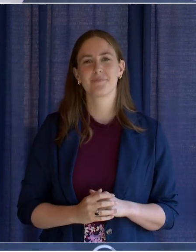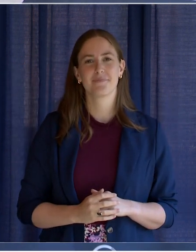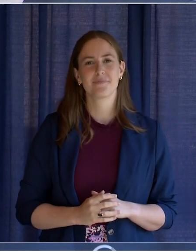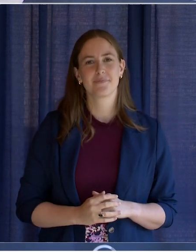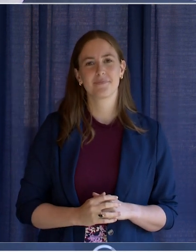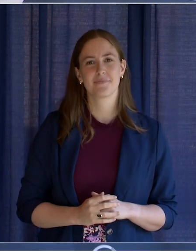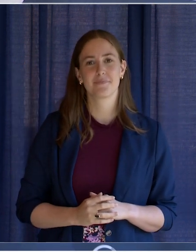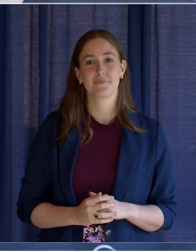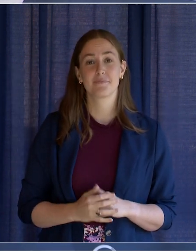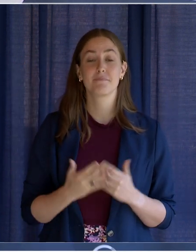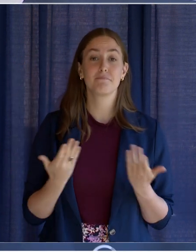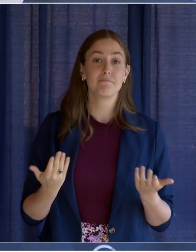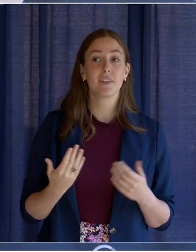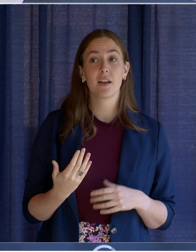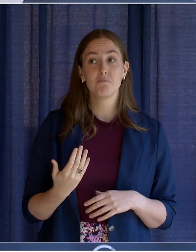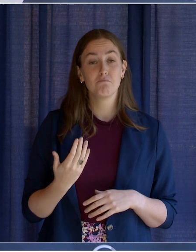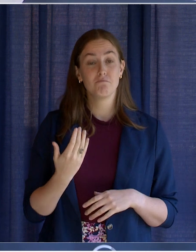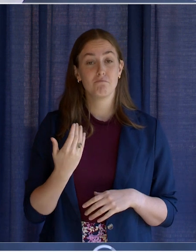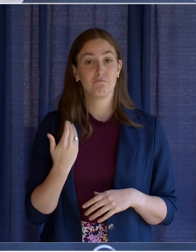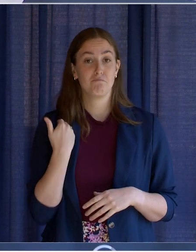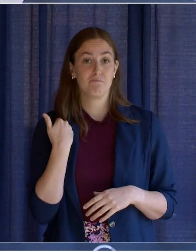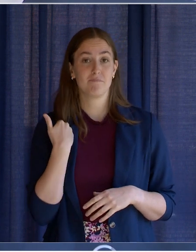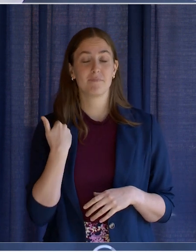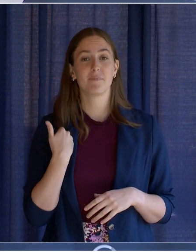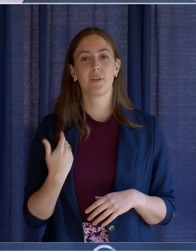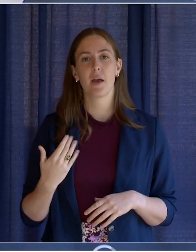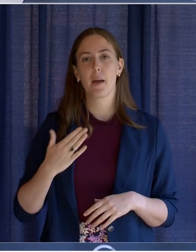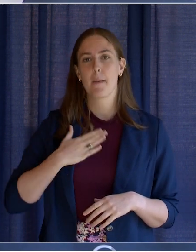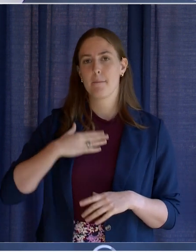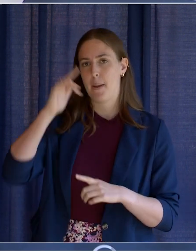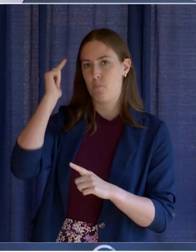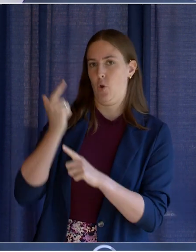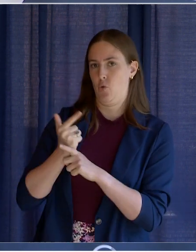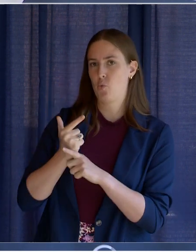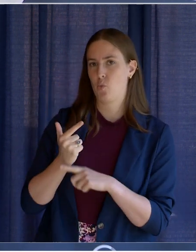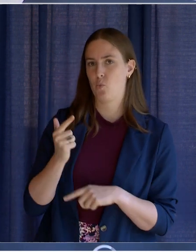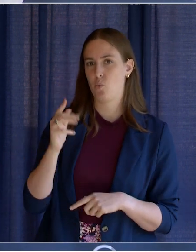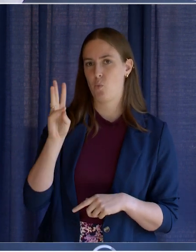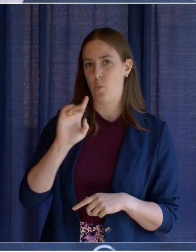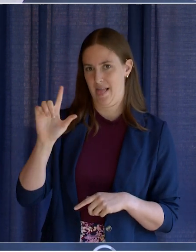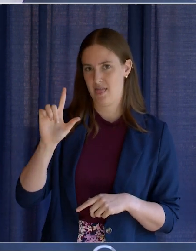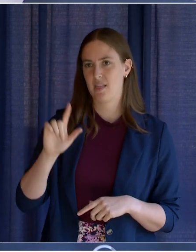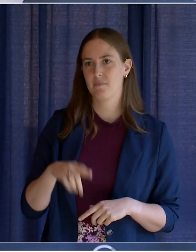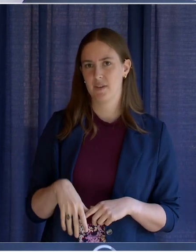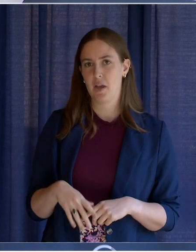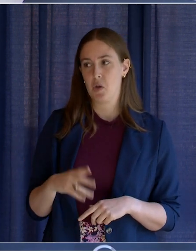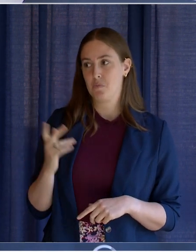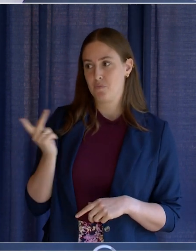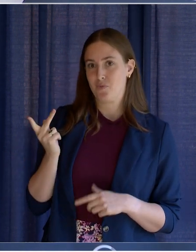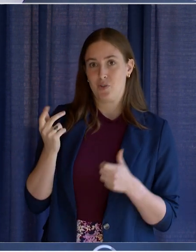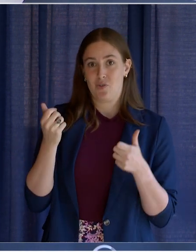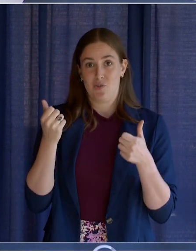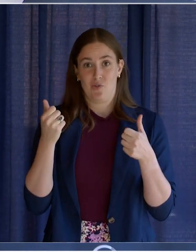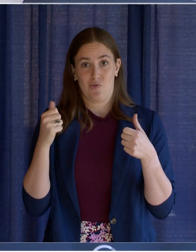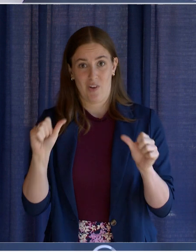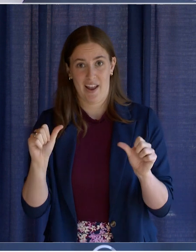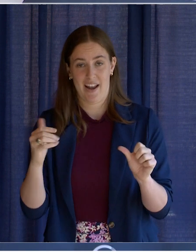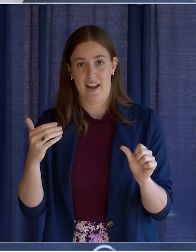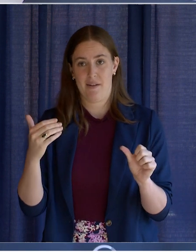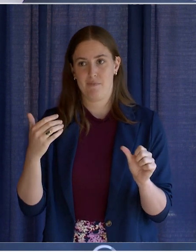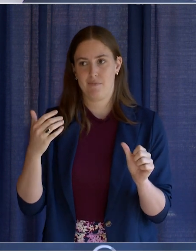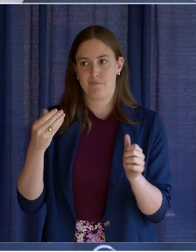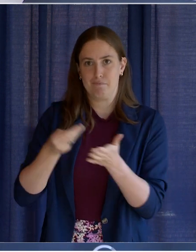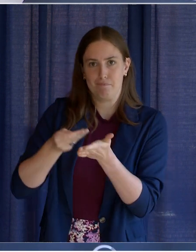it was not too long ago when my brother Will Ackerley and I tried to raise our first outside